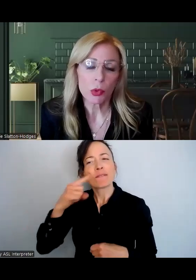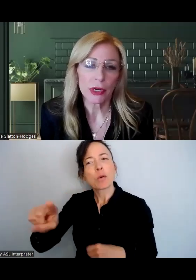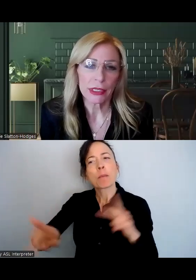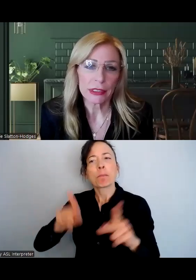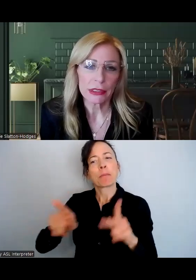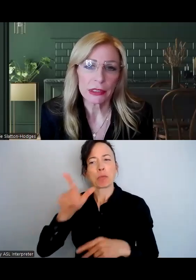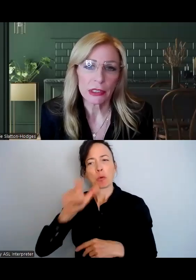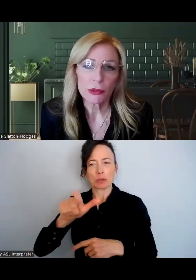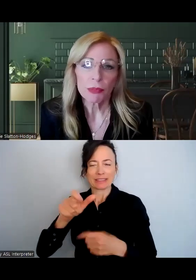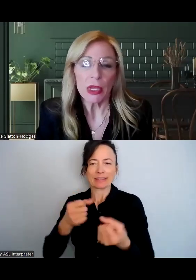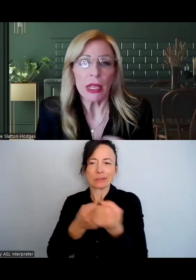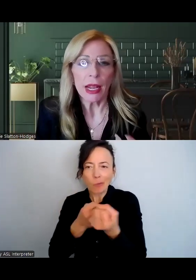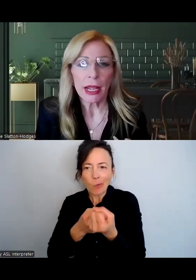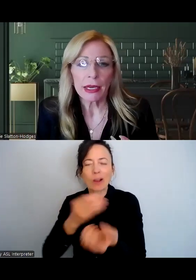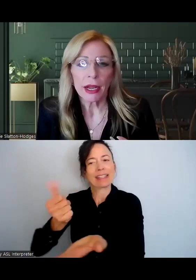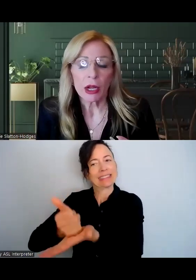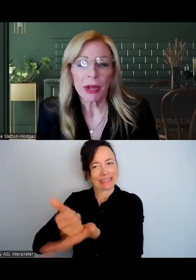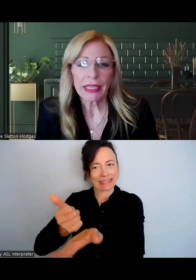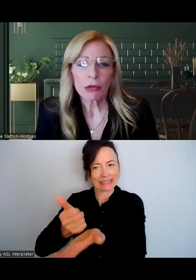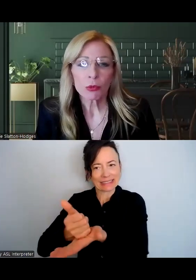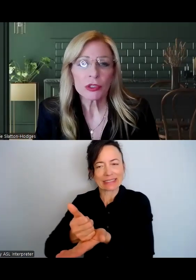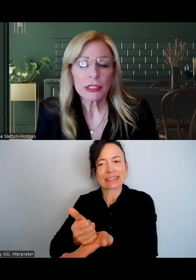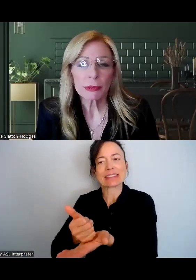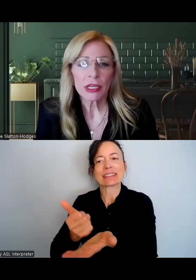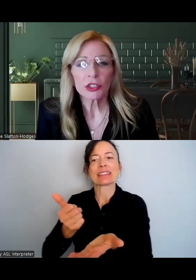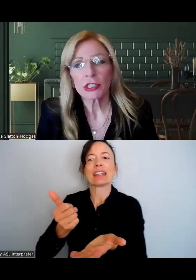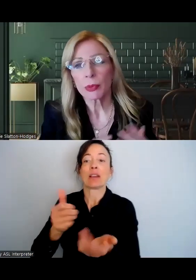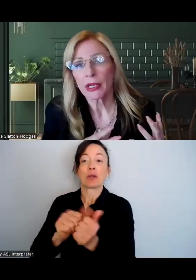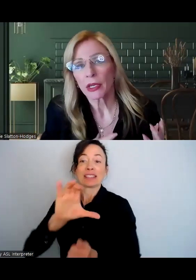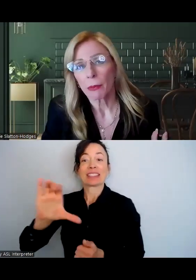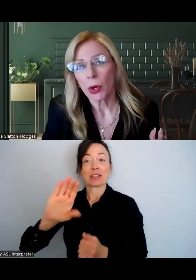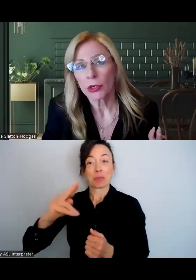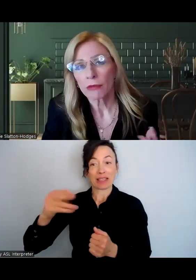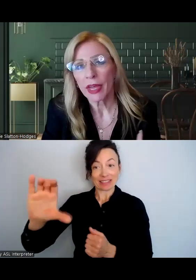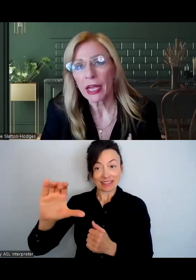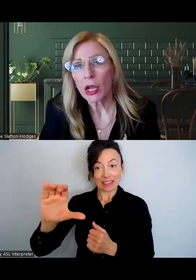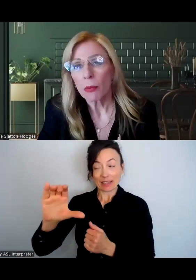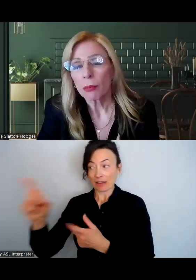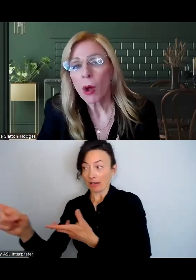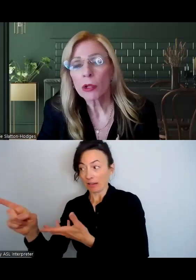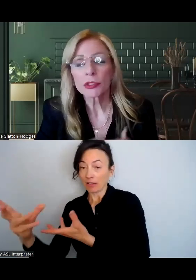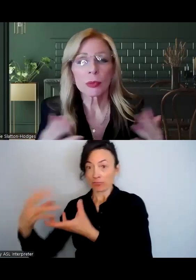needing support and assistance. And again, with CCBHCs being a component of that, but also being